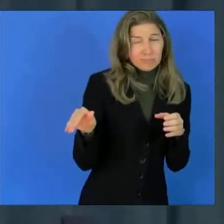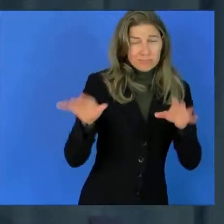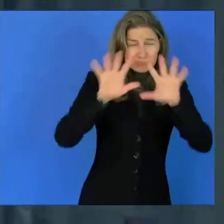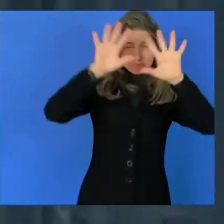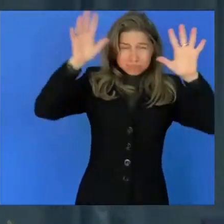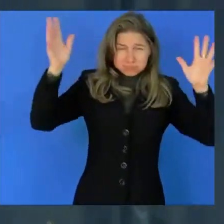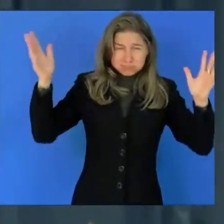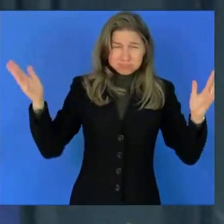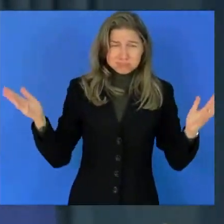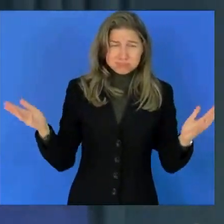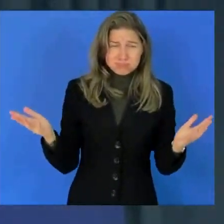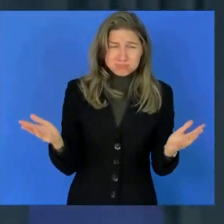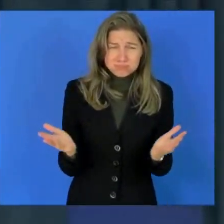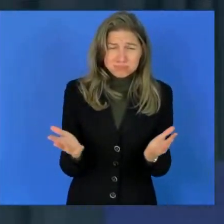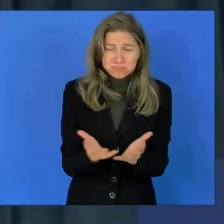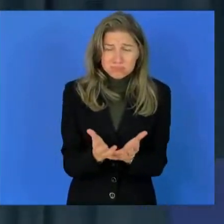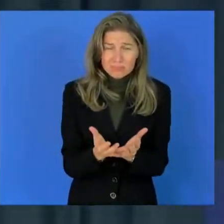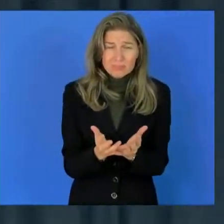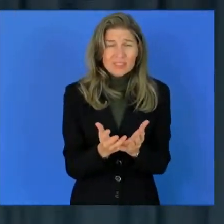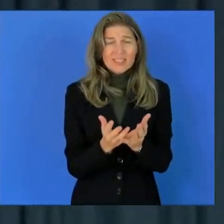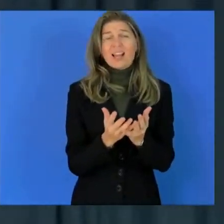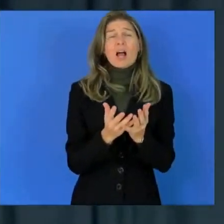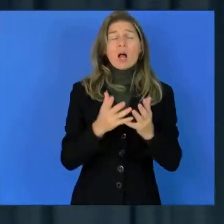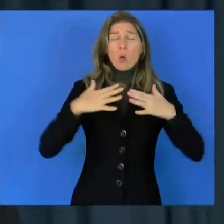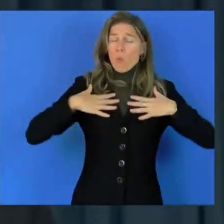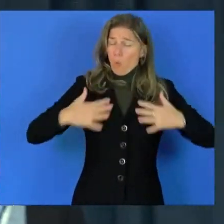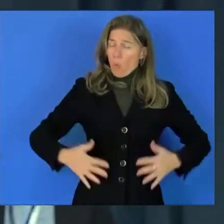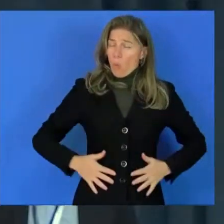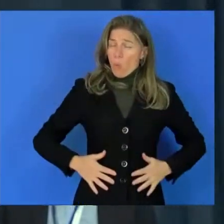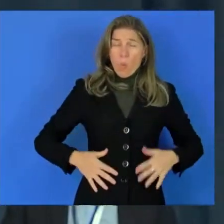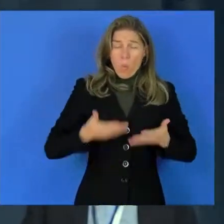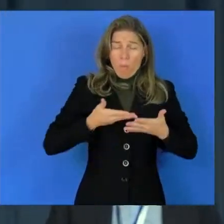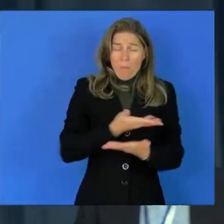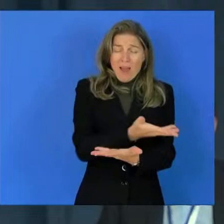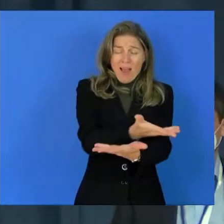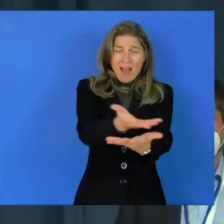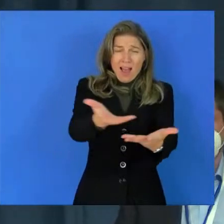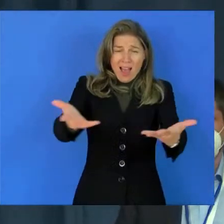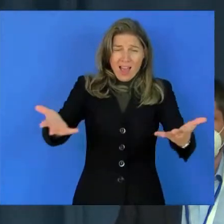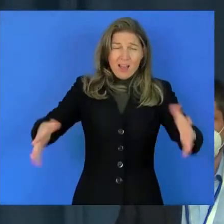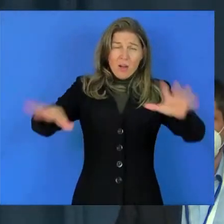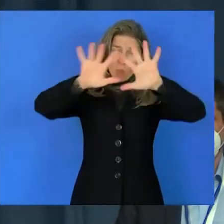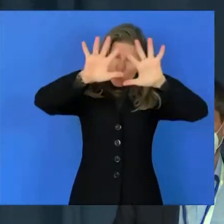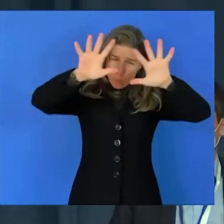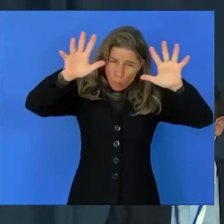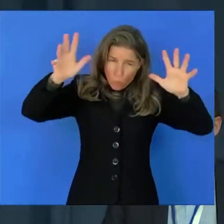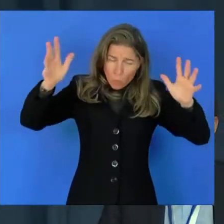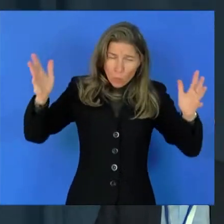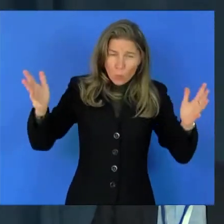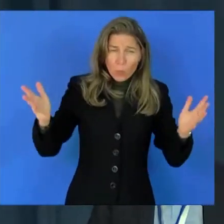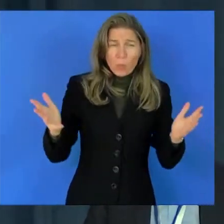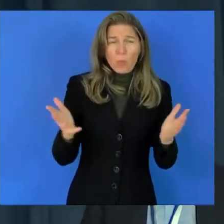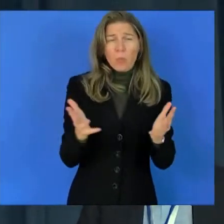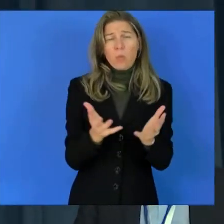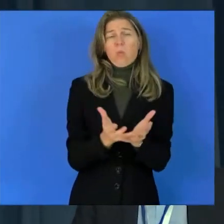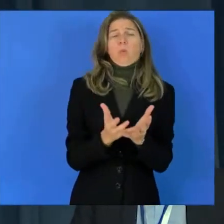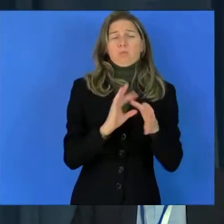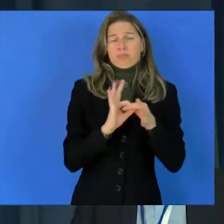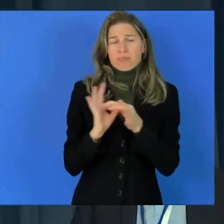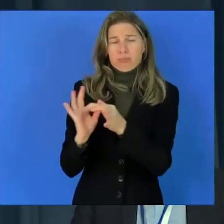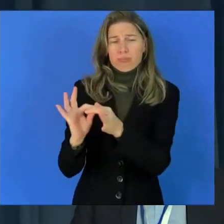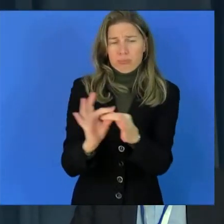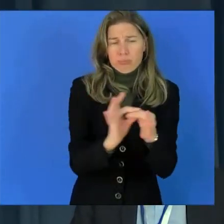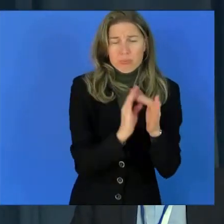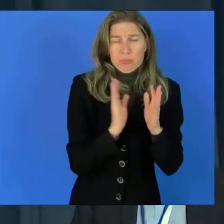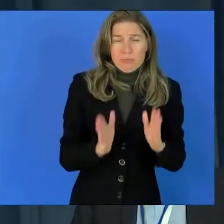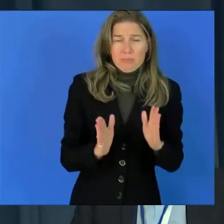by all of those parts of our humanity. And to connect with each other as human beings,